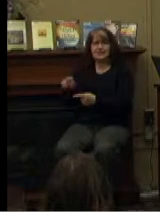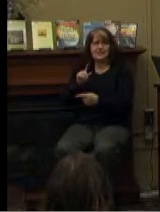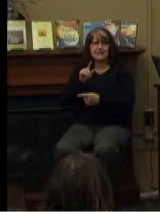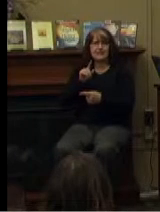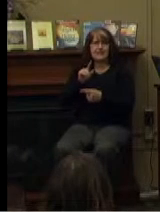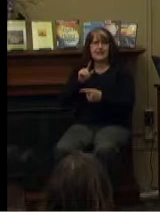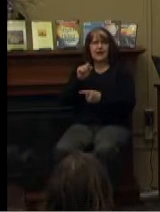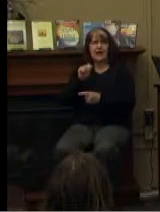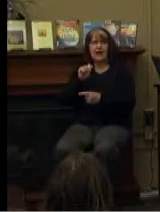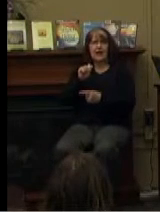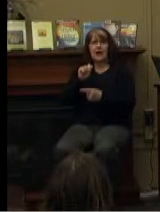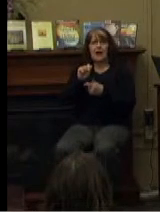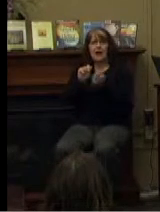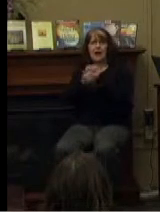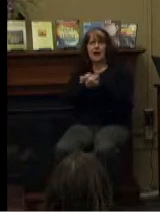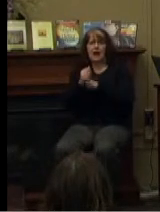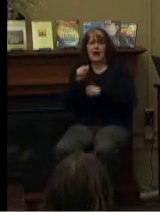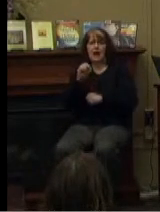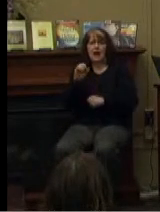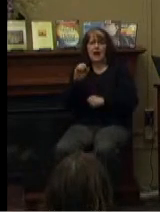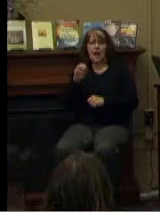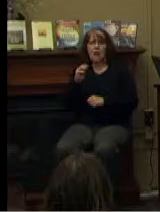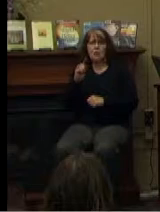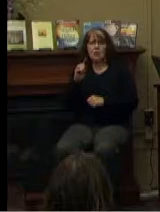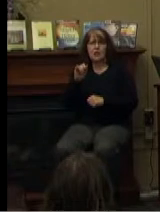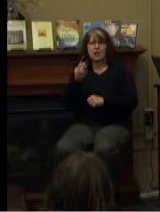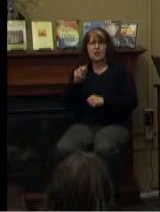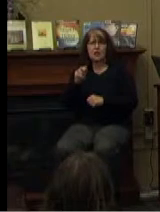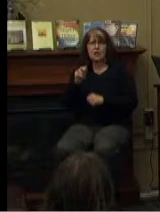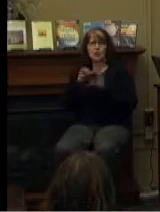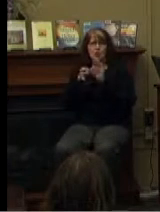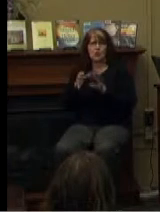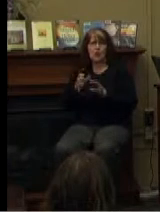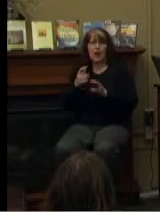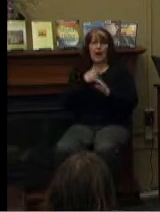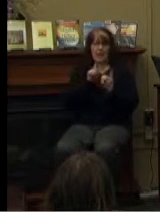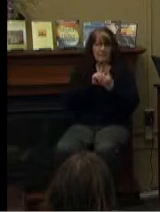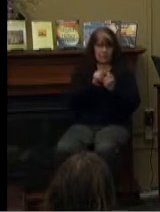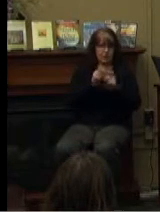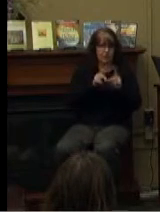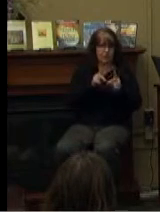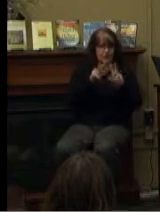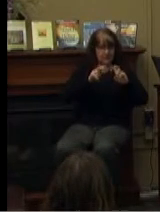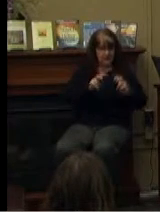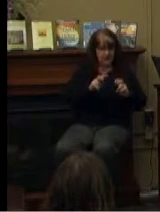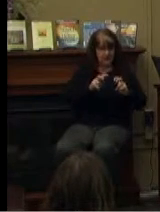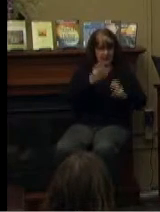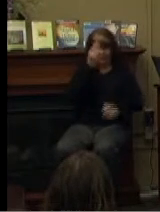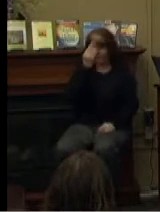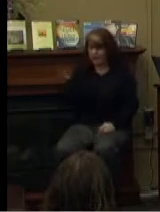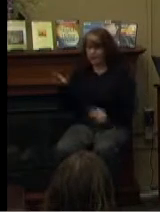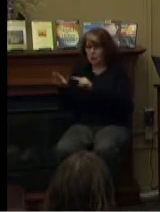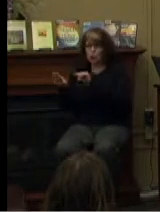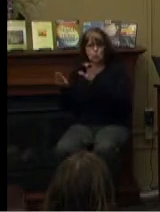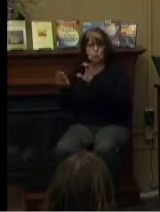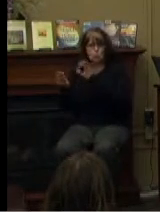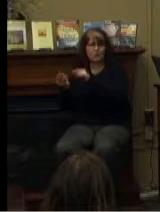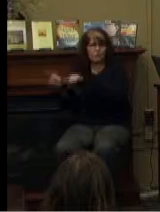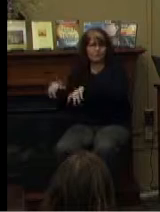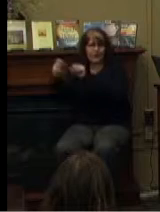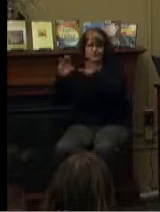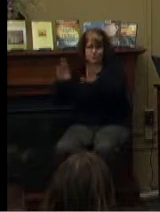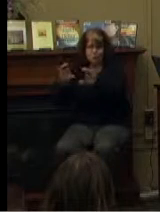I meet with people and say, this is the accommodation, and she does everything else. So she makes it all happen. And then this semester, we've been very,